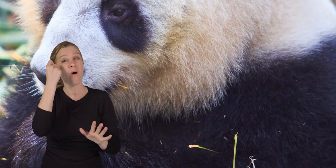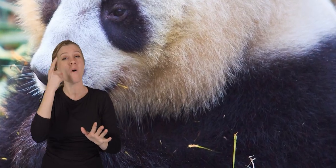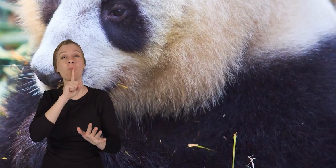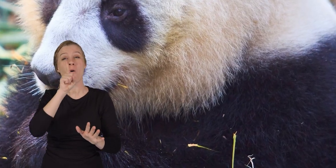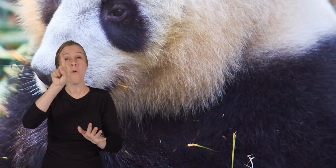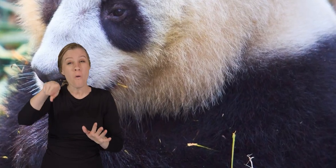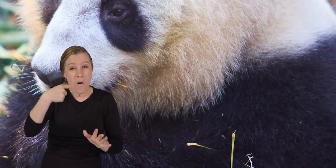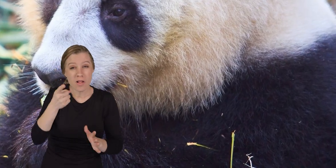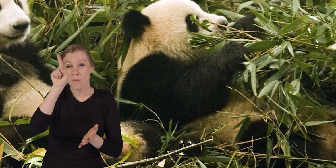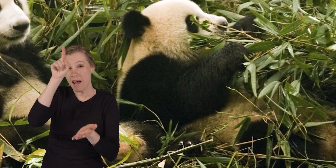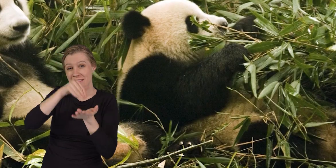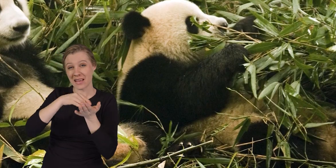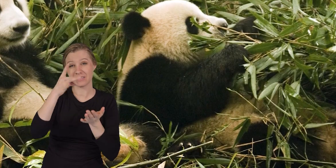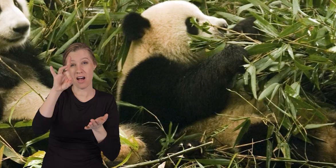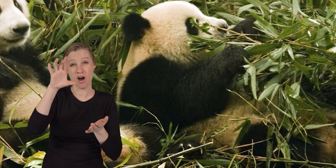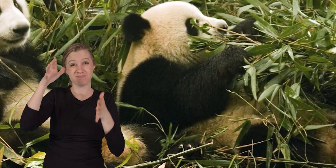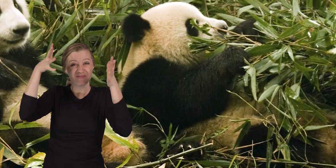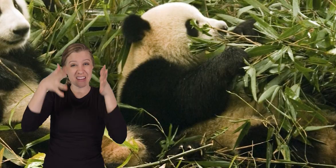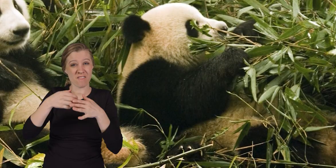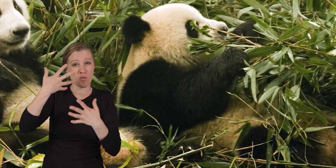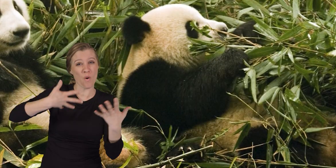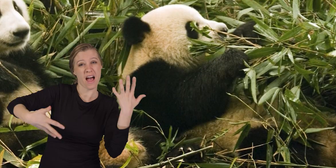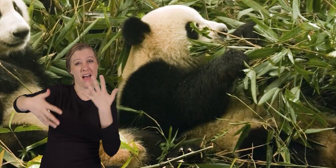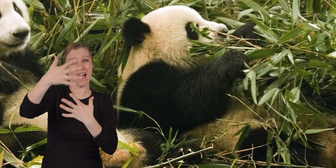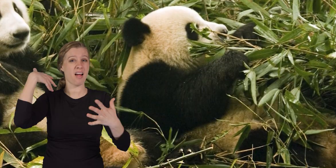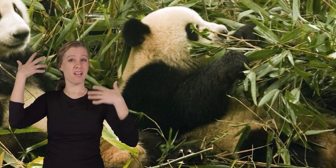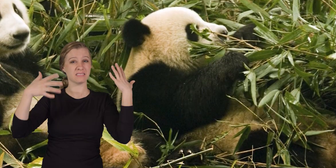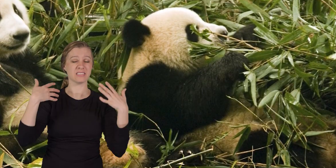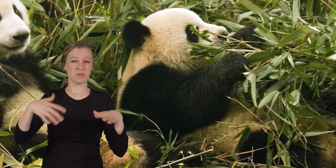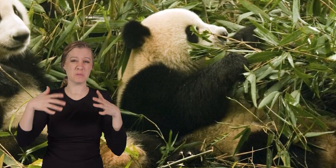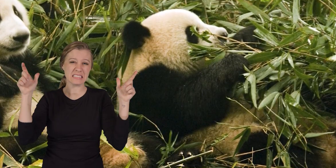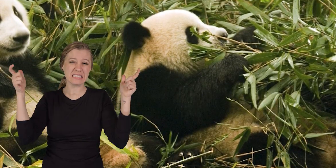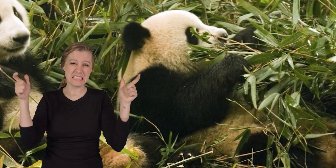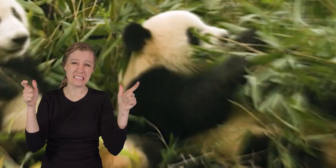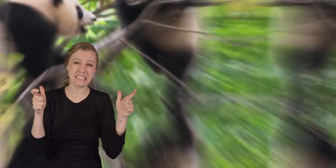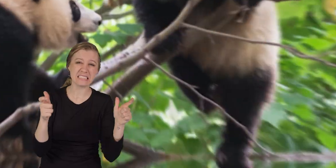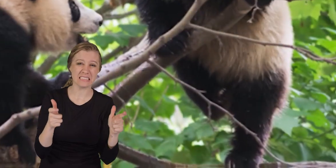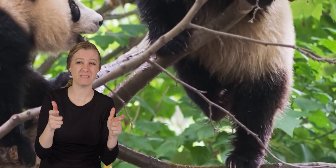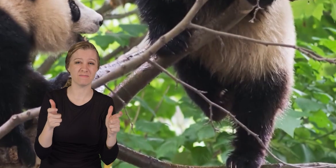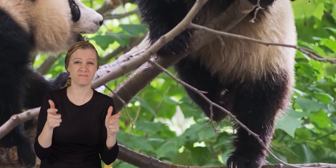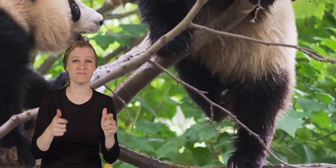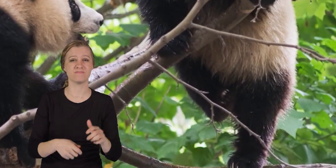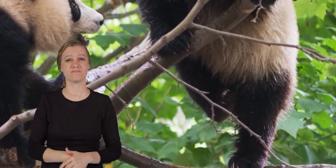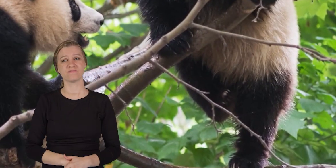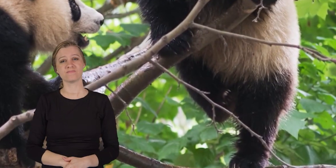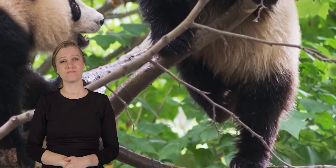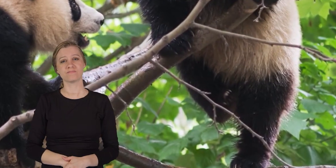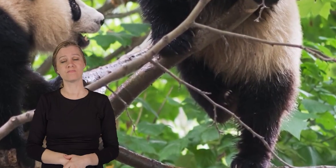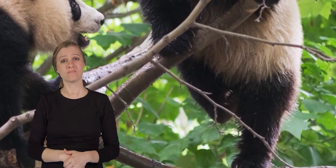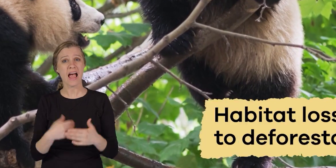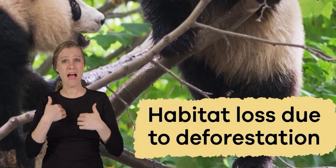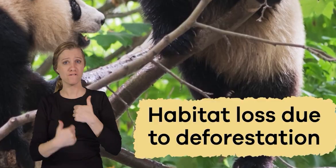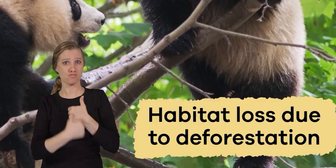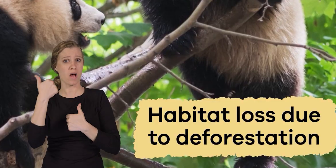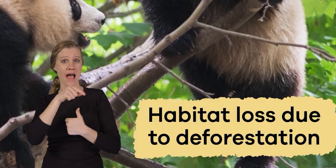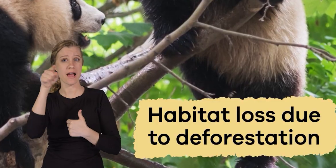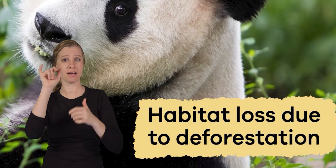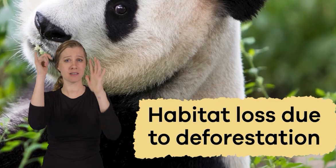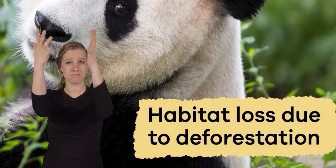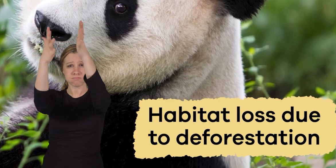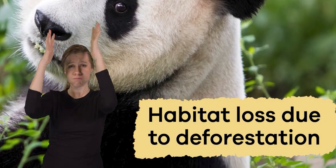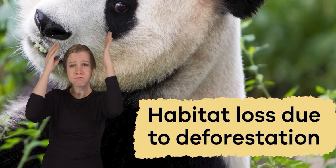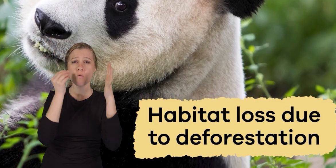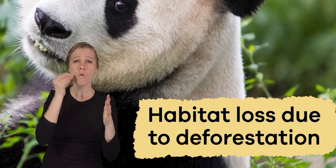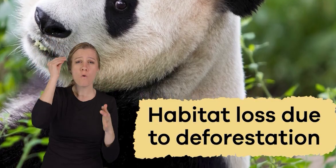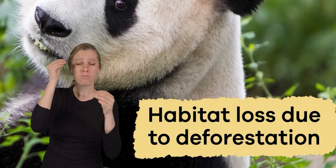there are still only around 1,800 left in the wild. They face threats like habitat loss